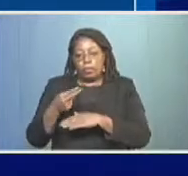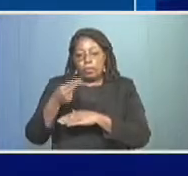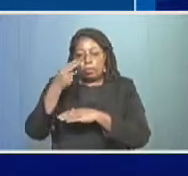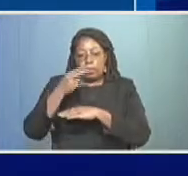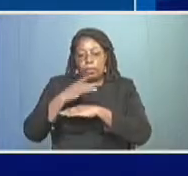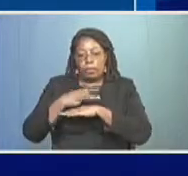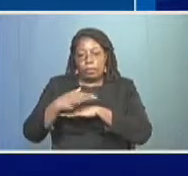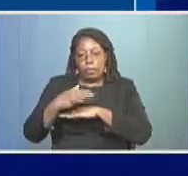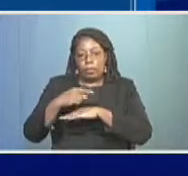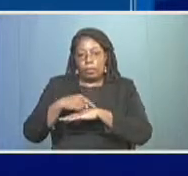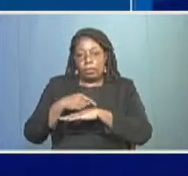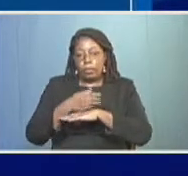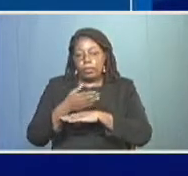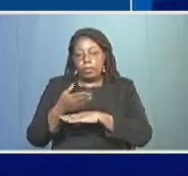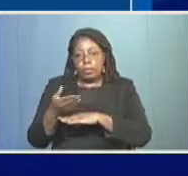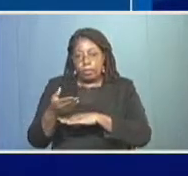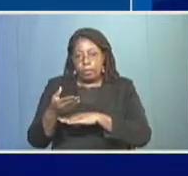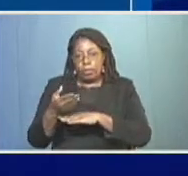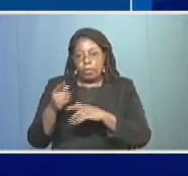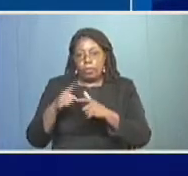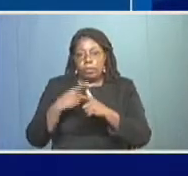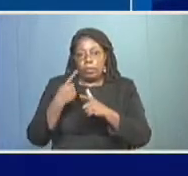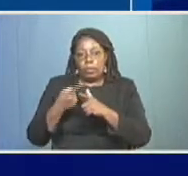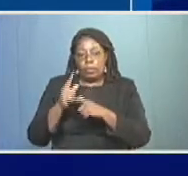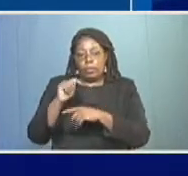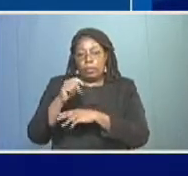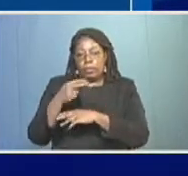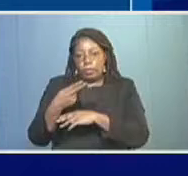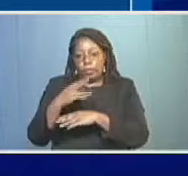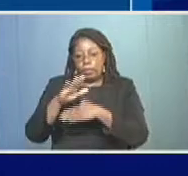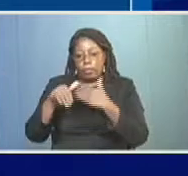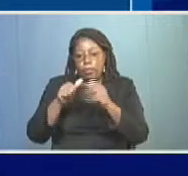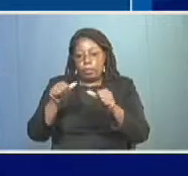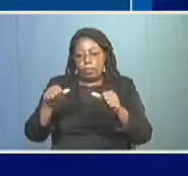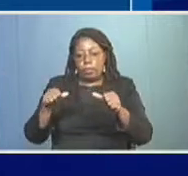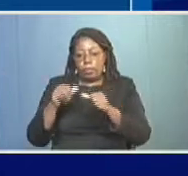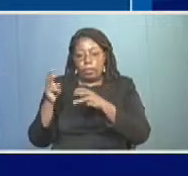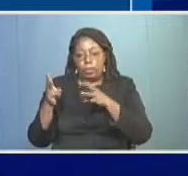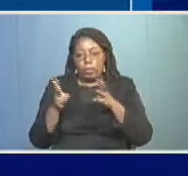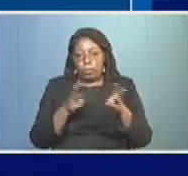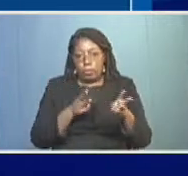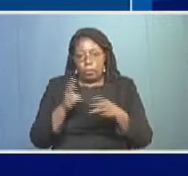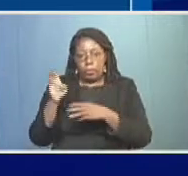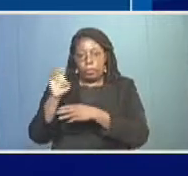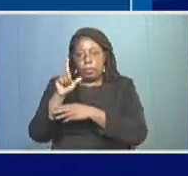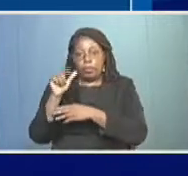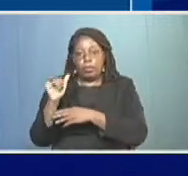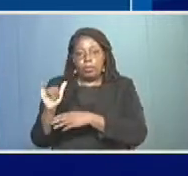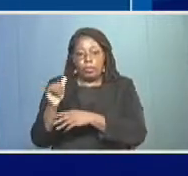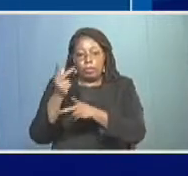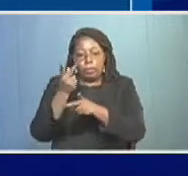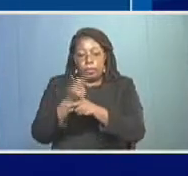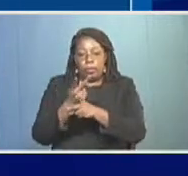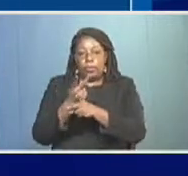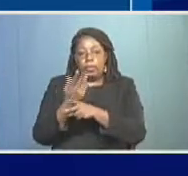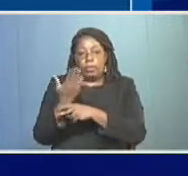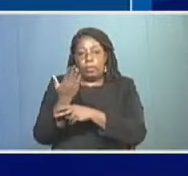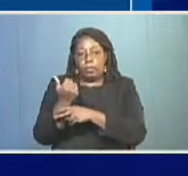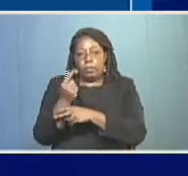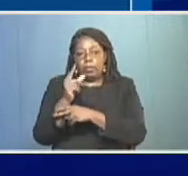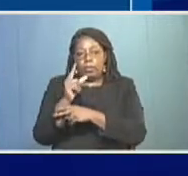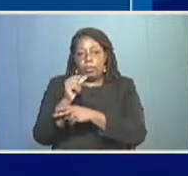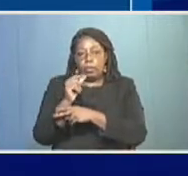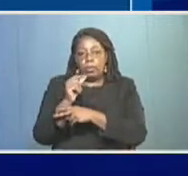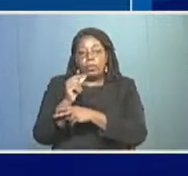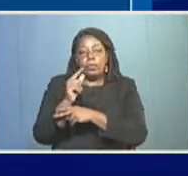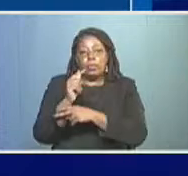at 6:17 tomorrow morning. And then on Thursday, for all areas, the winds become easterly, maintaining at 15 to 20 knot speeds,